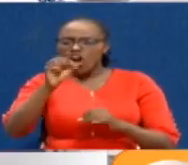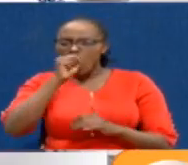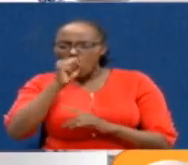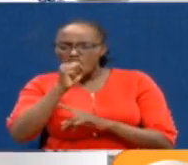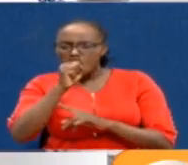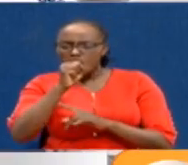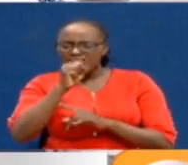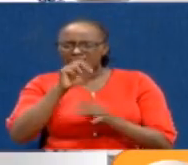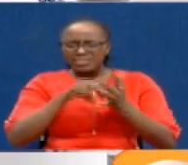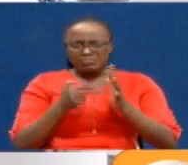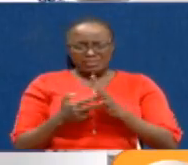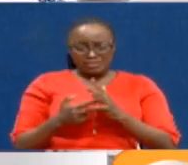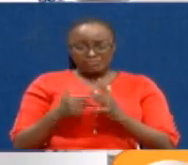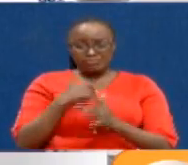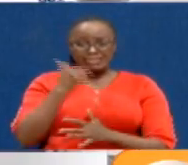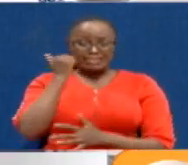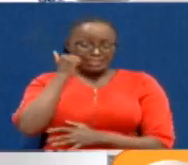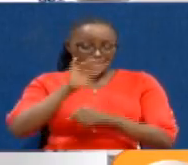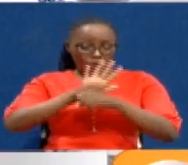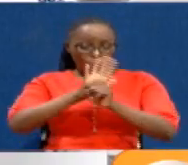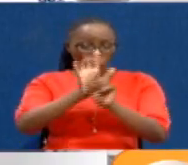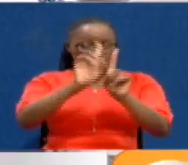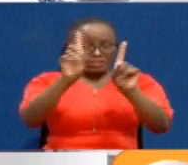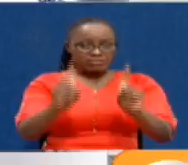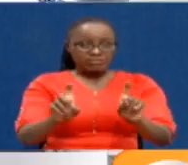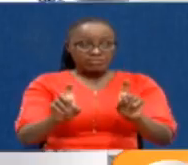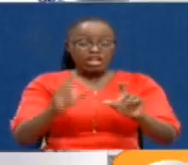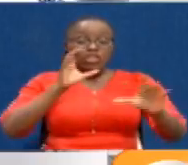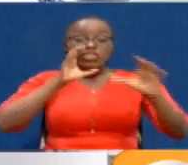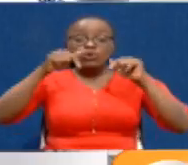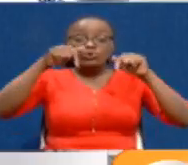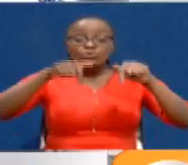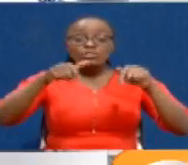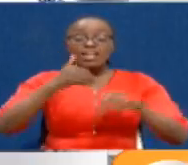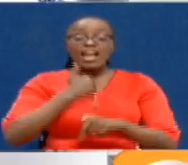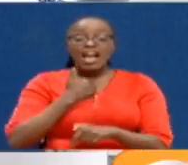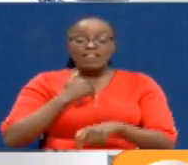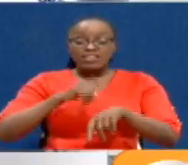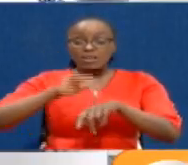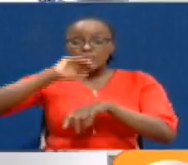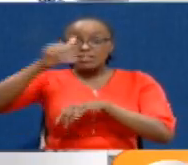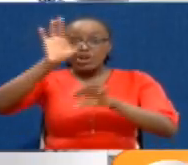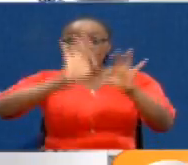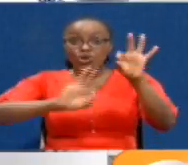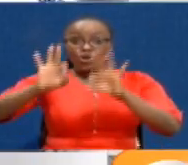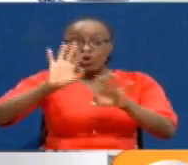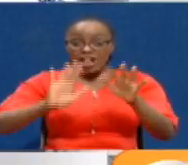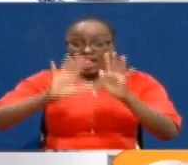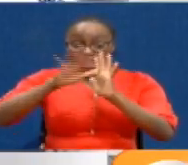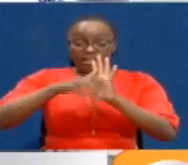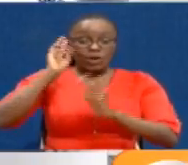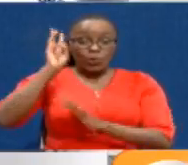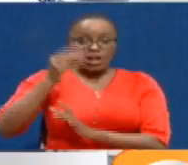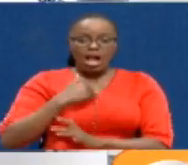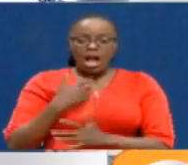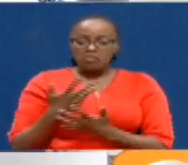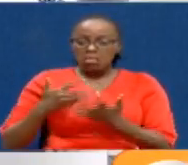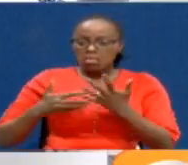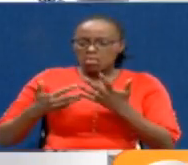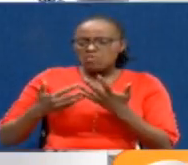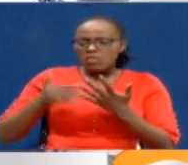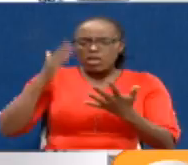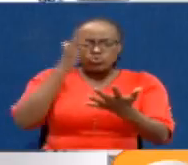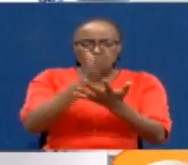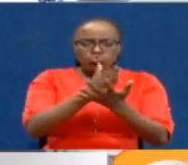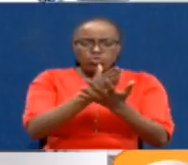cough, does that mean I have coronavirus? That is the conversation we're going to have during the town hall, which is coming up in just a bit. The myths and